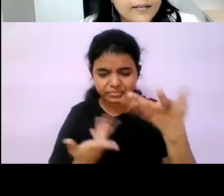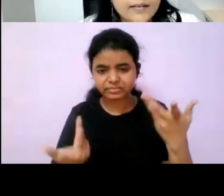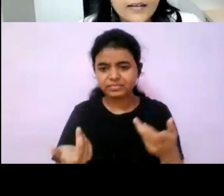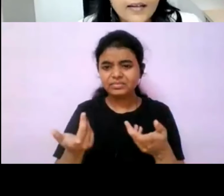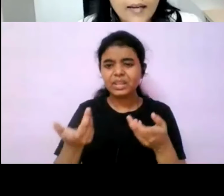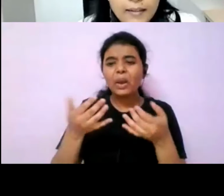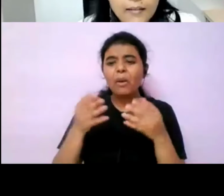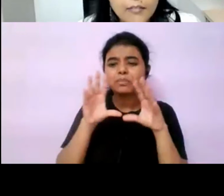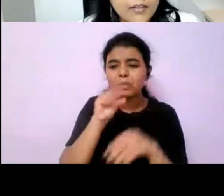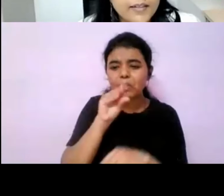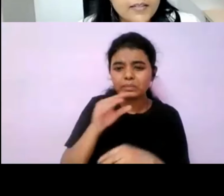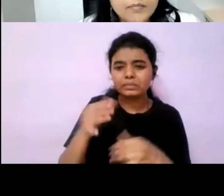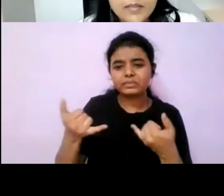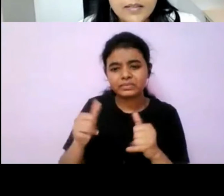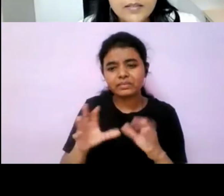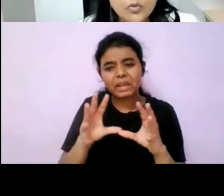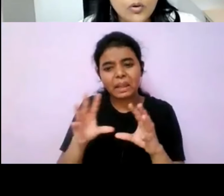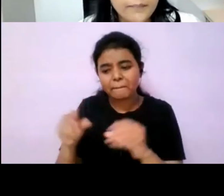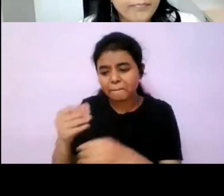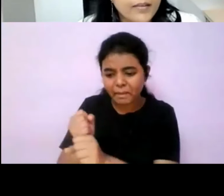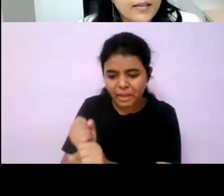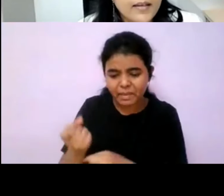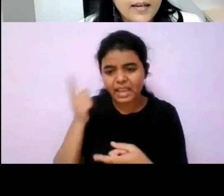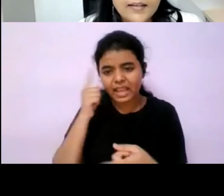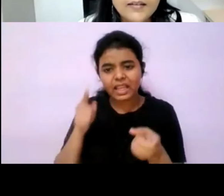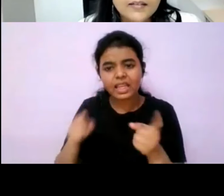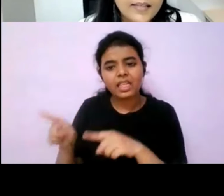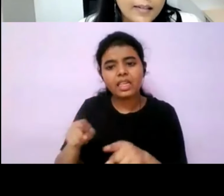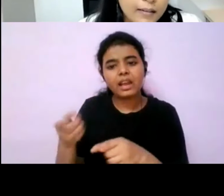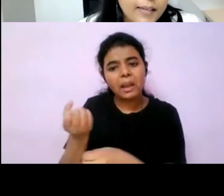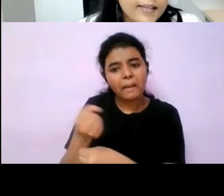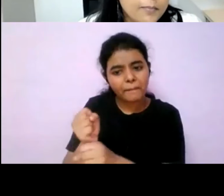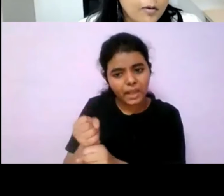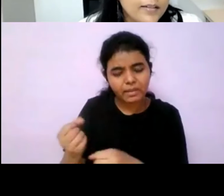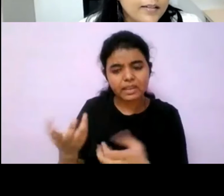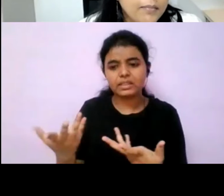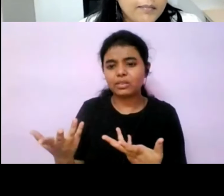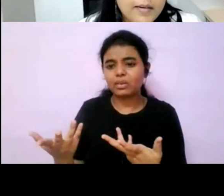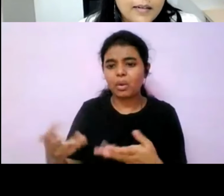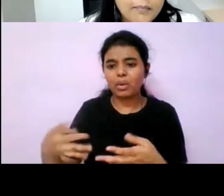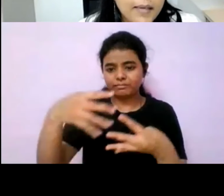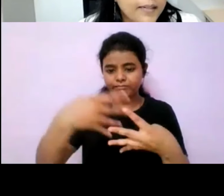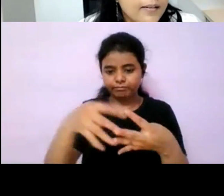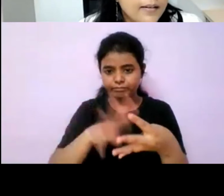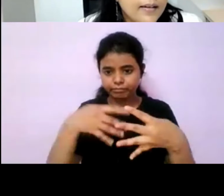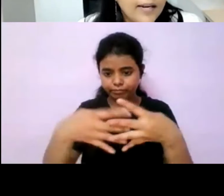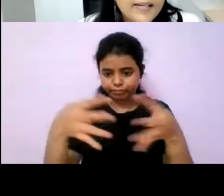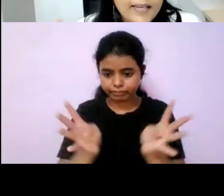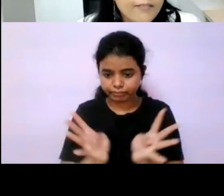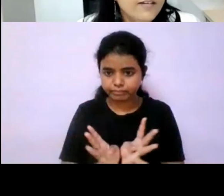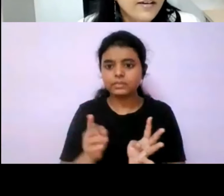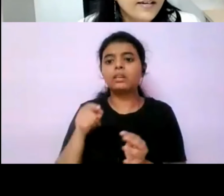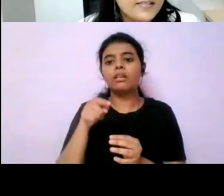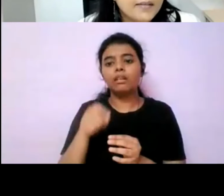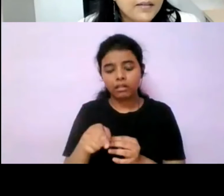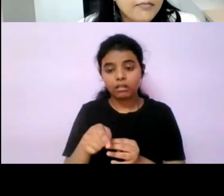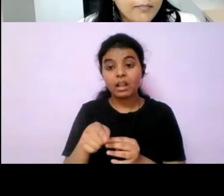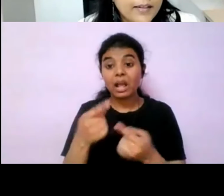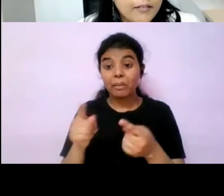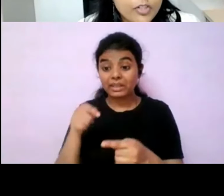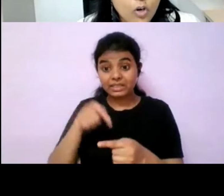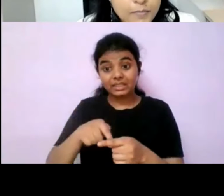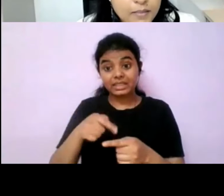making, handicraft items, and so on. And they are again exploited by middlemen. And even where